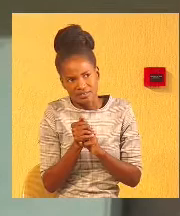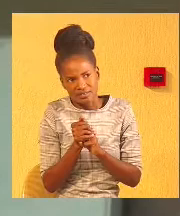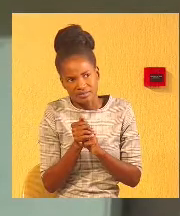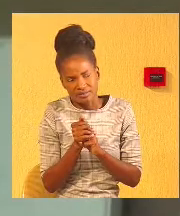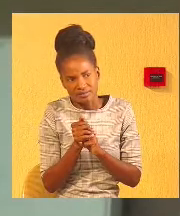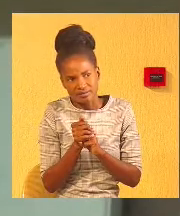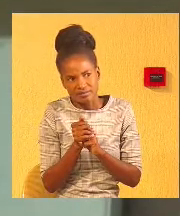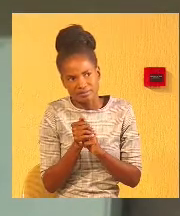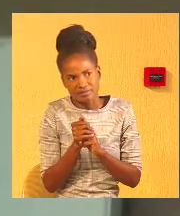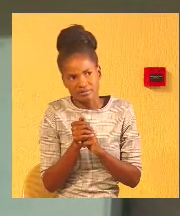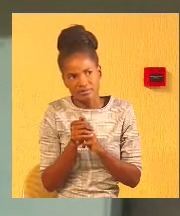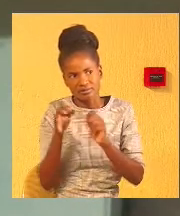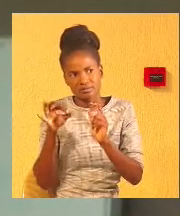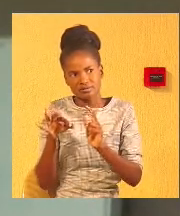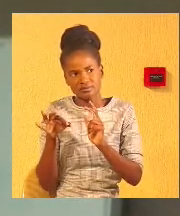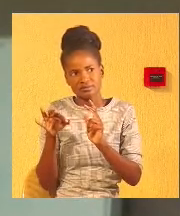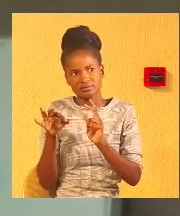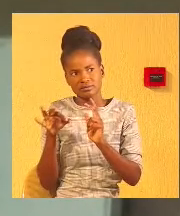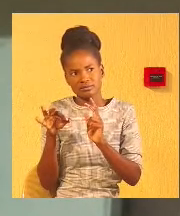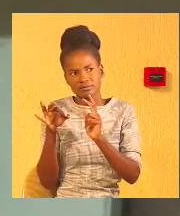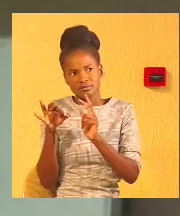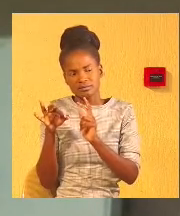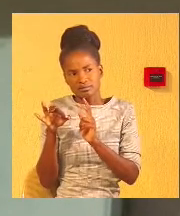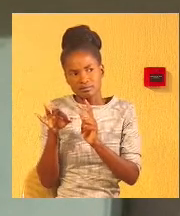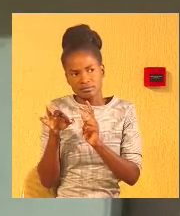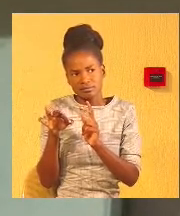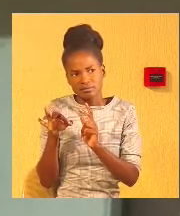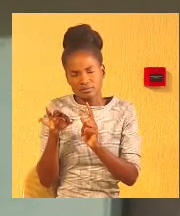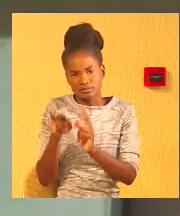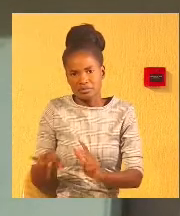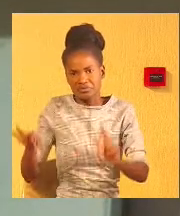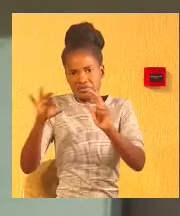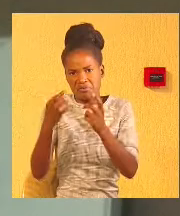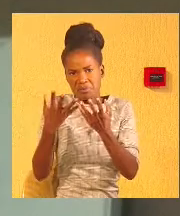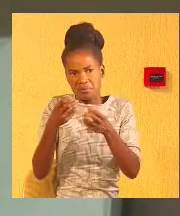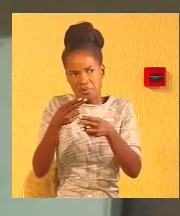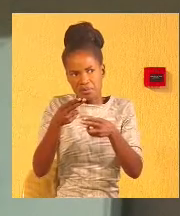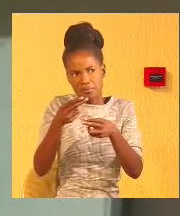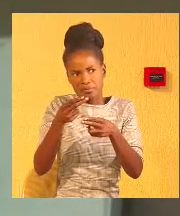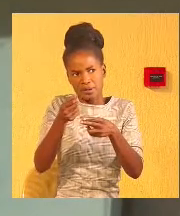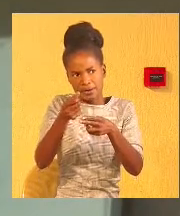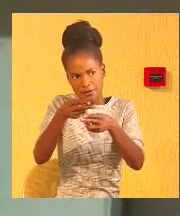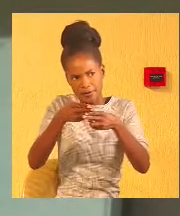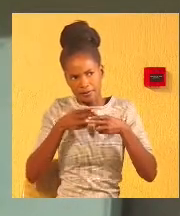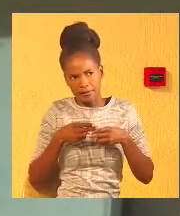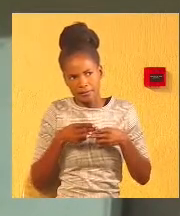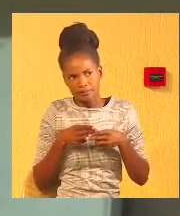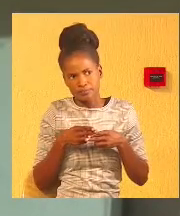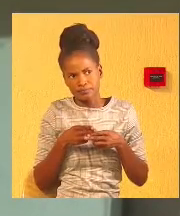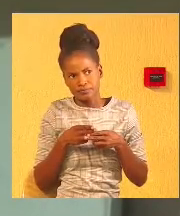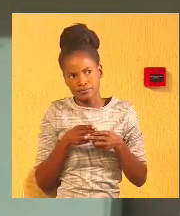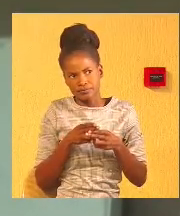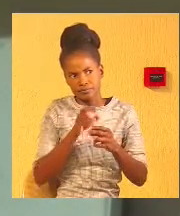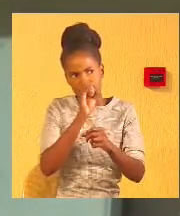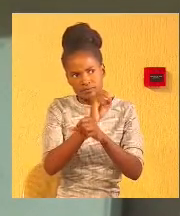a loan to be assisted at least. But I want to talk about farmers who